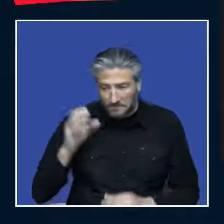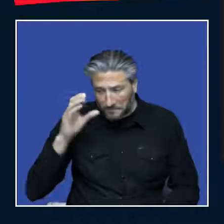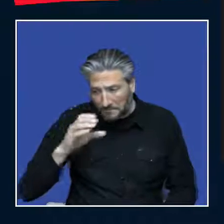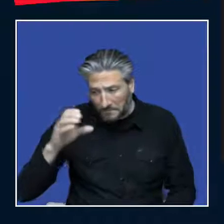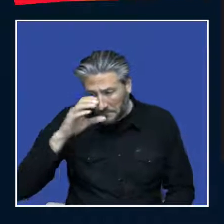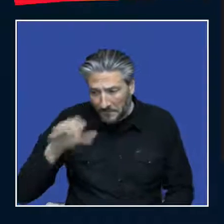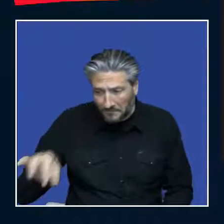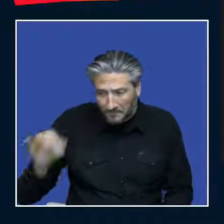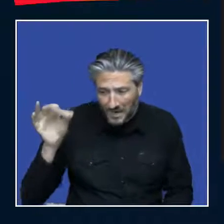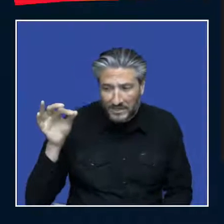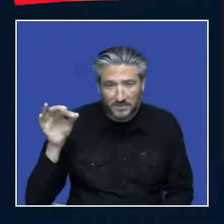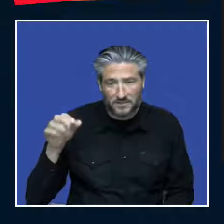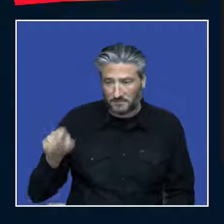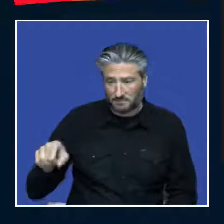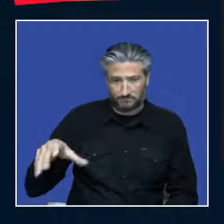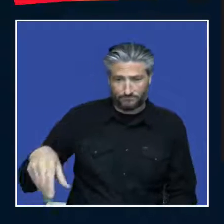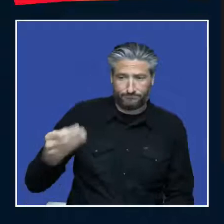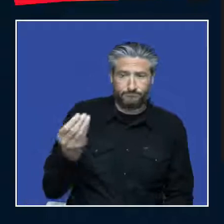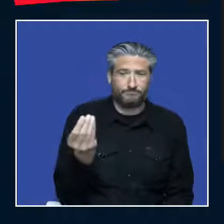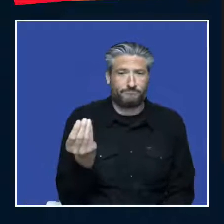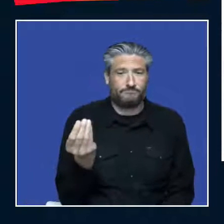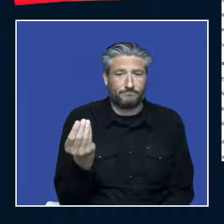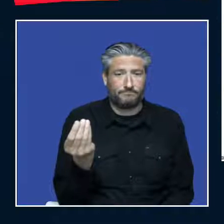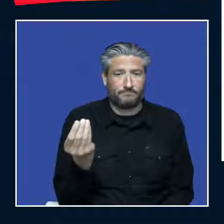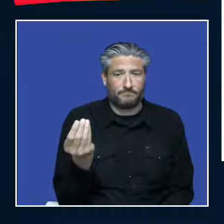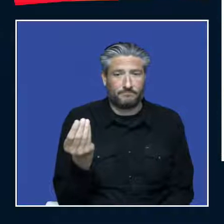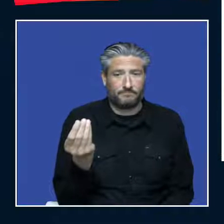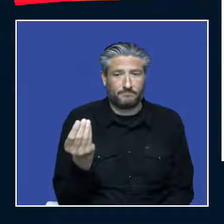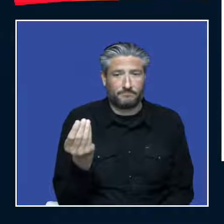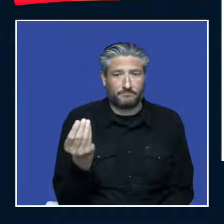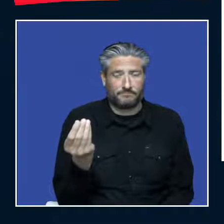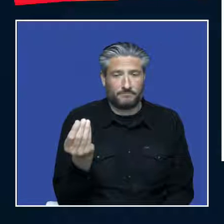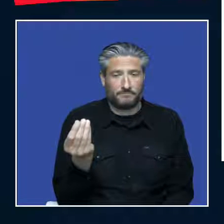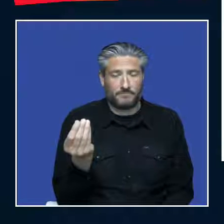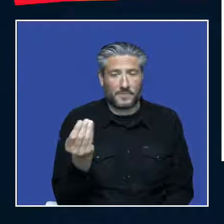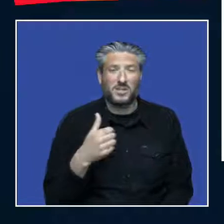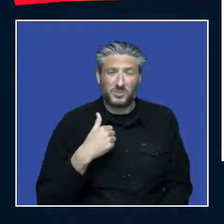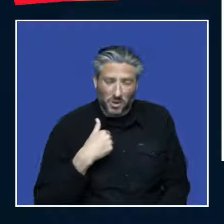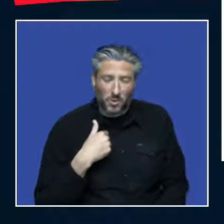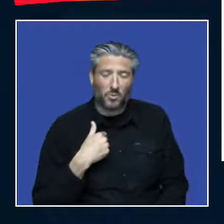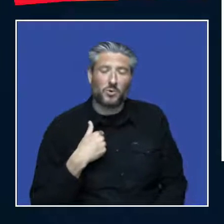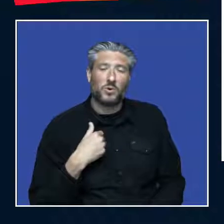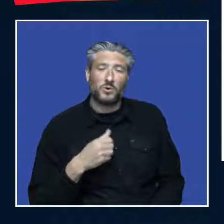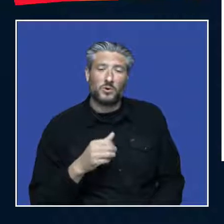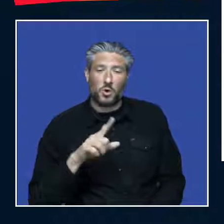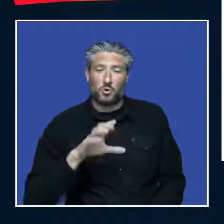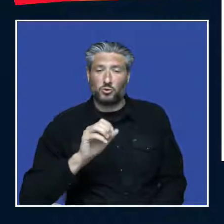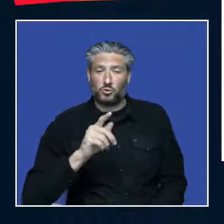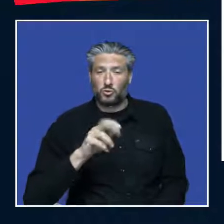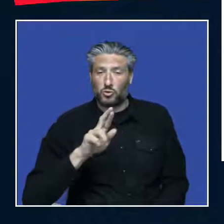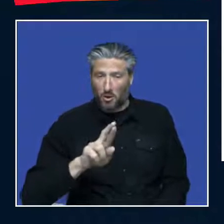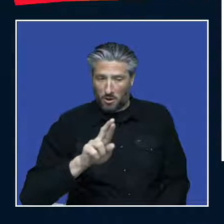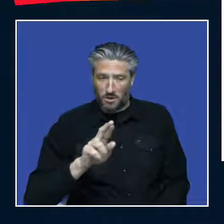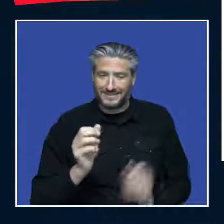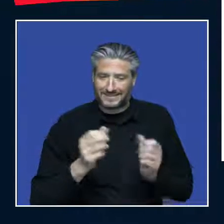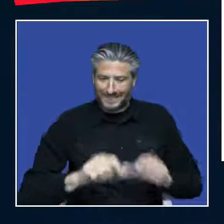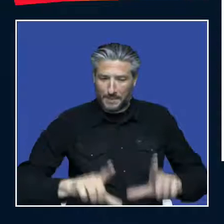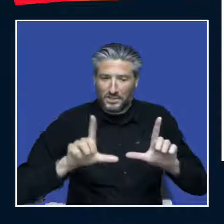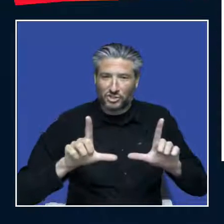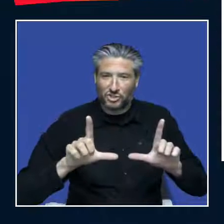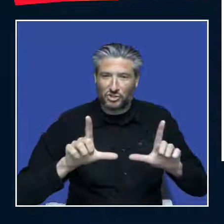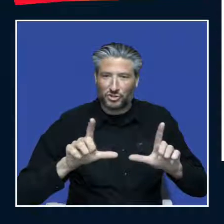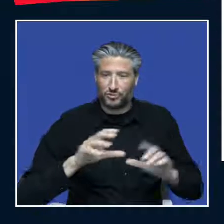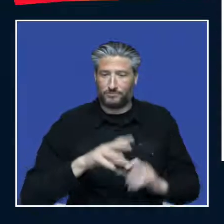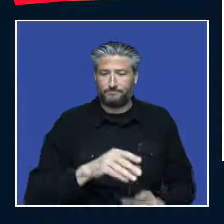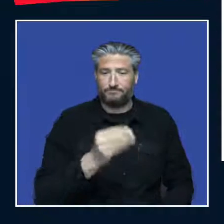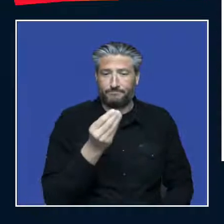the steps I'm following here. So I'm tagging my Docker image with Umbraco tag, and then with Docker tag